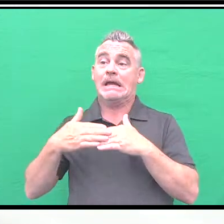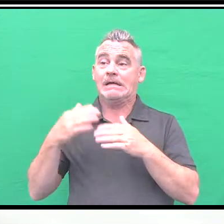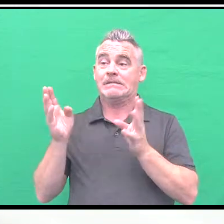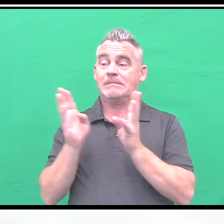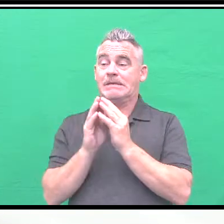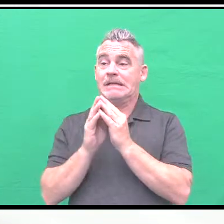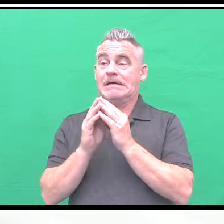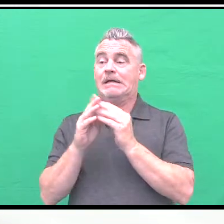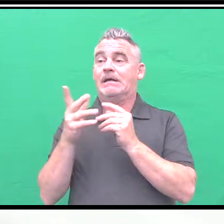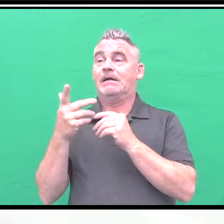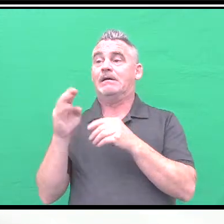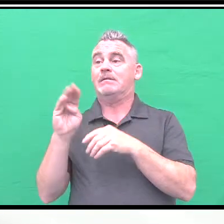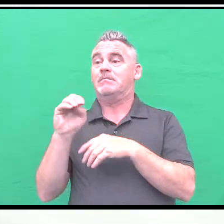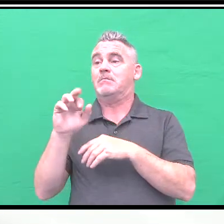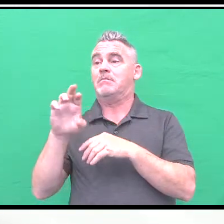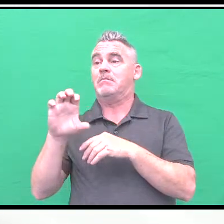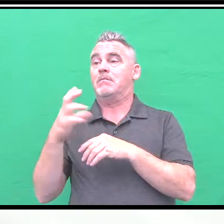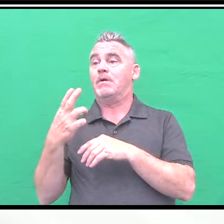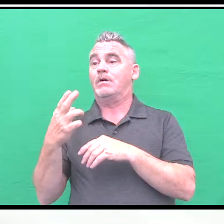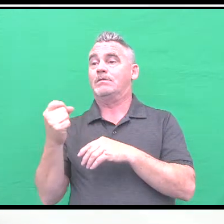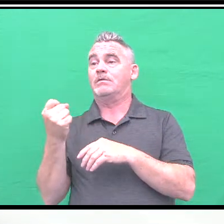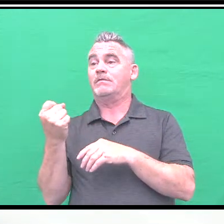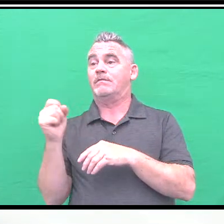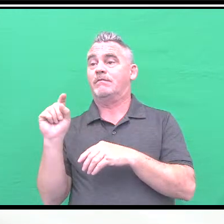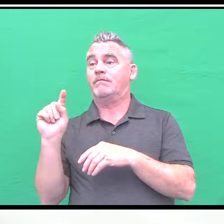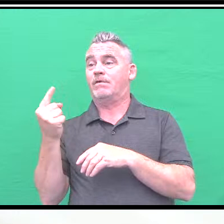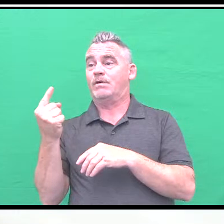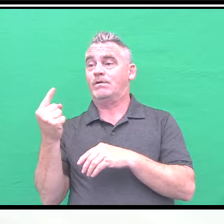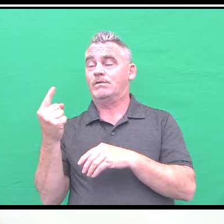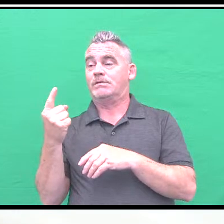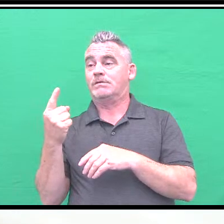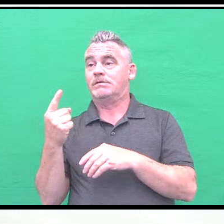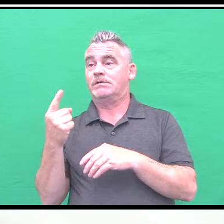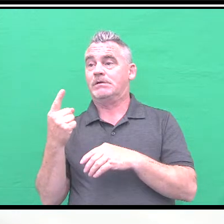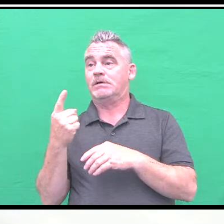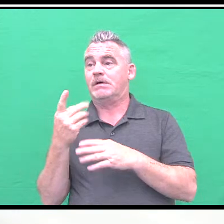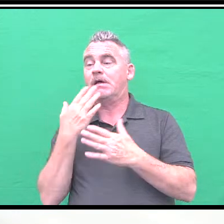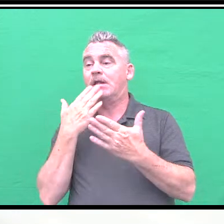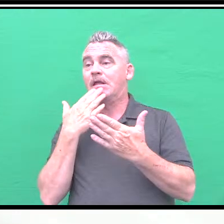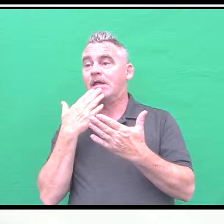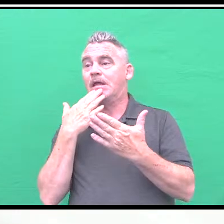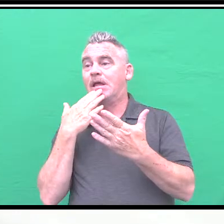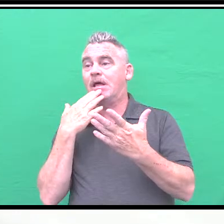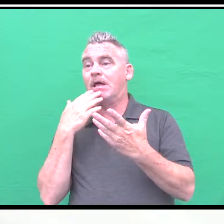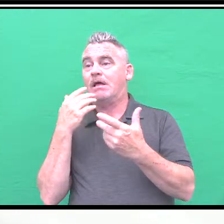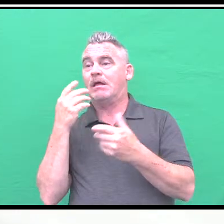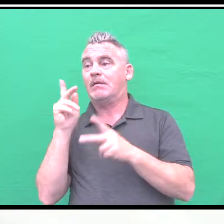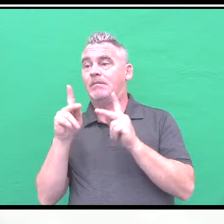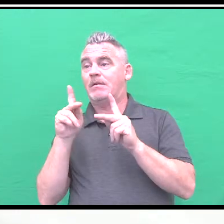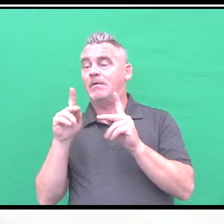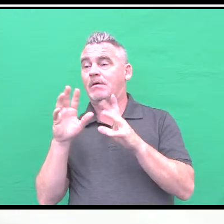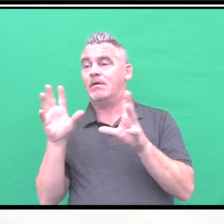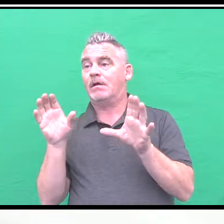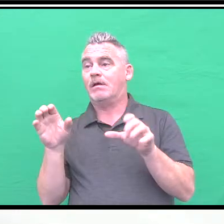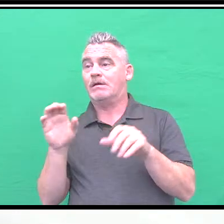thank Christina Alanis for organizing this parent council. I was also